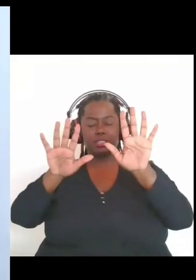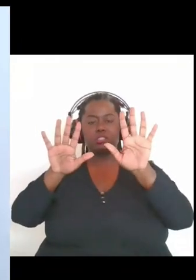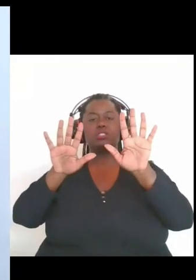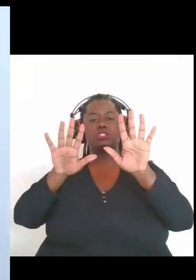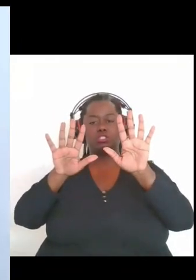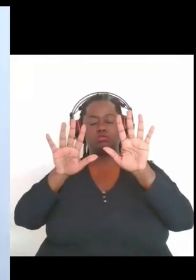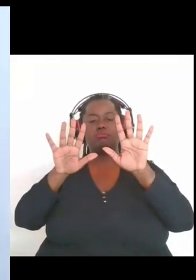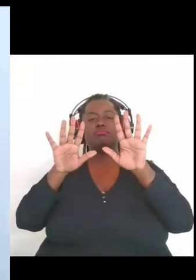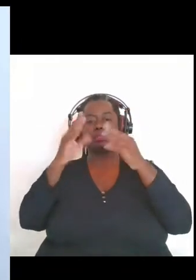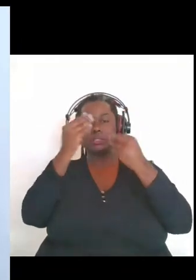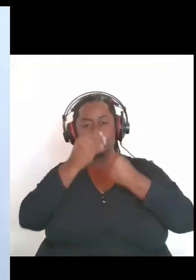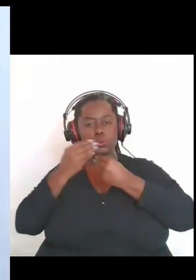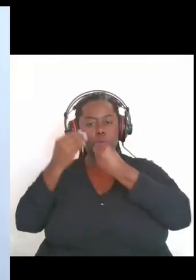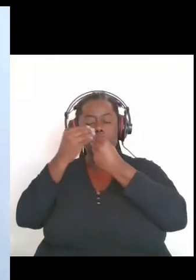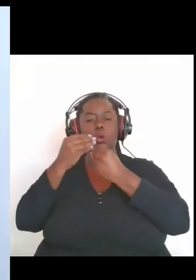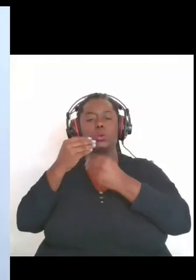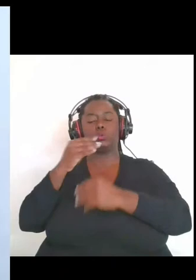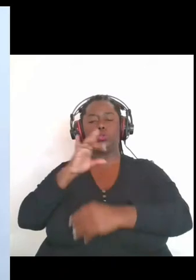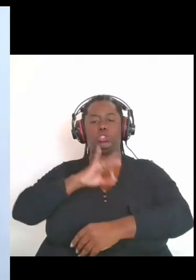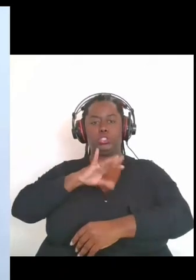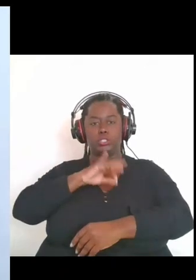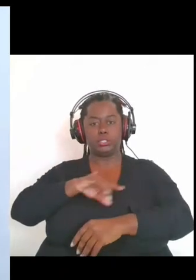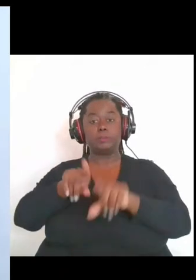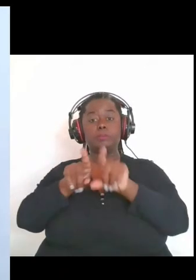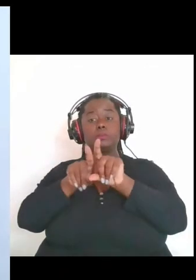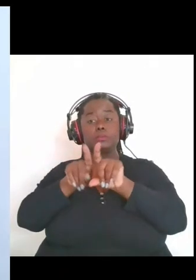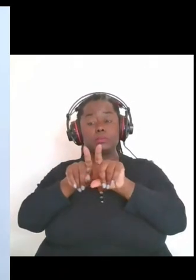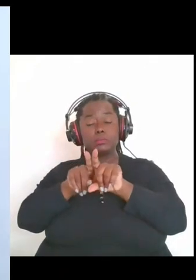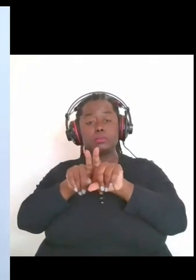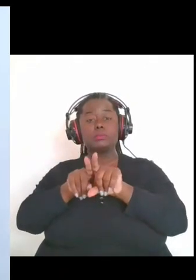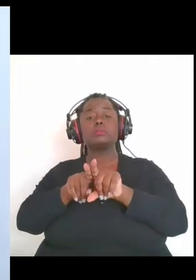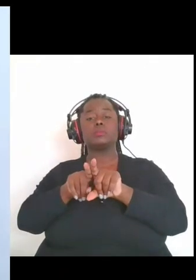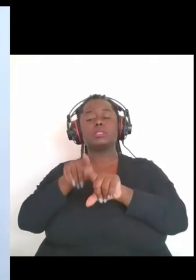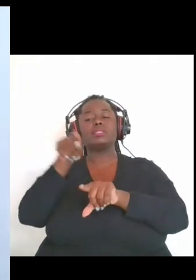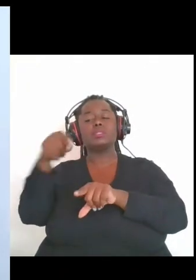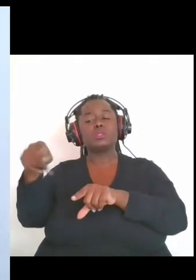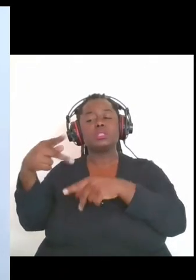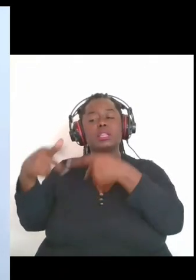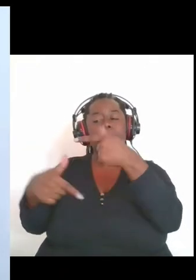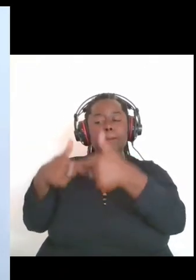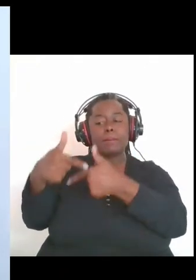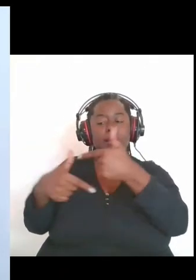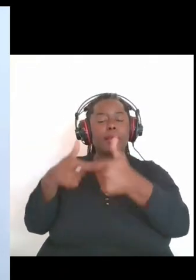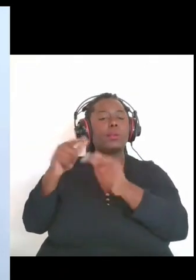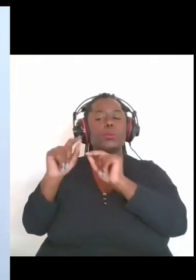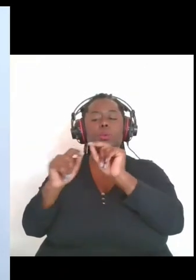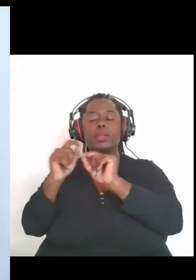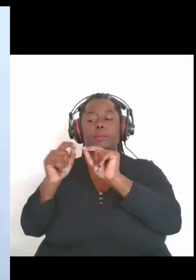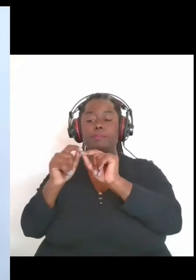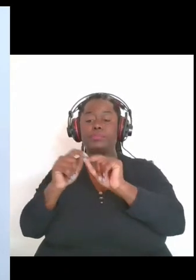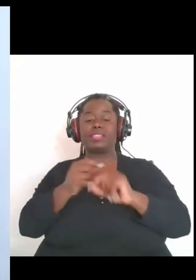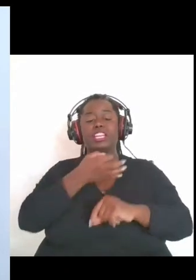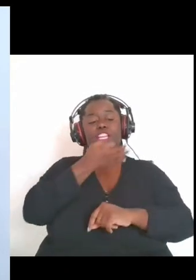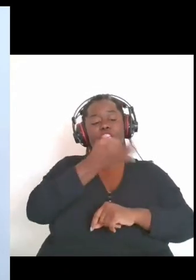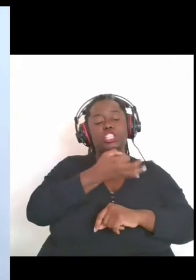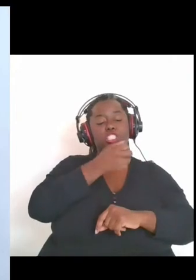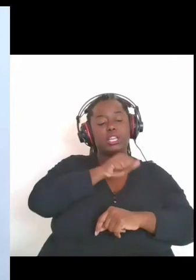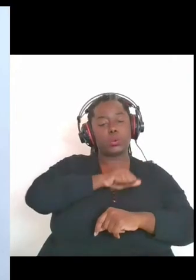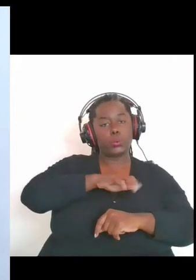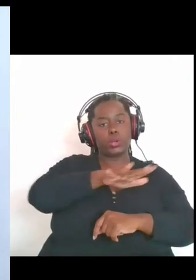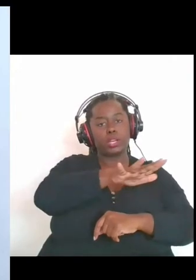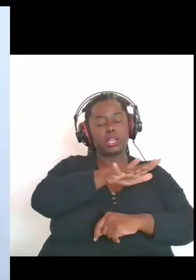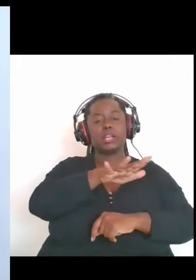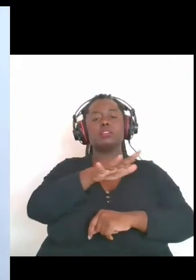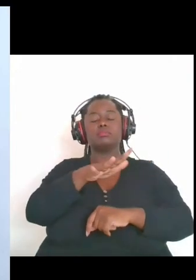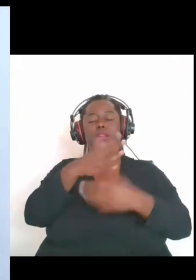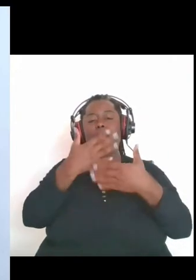Chilean artists PhD degree when Valencia and he works is from the crossing of the